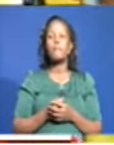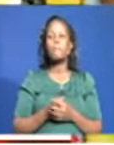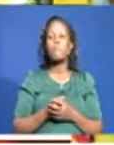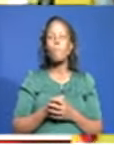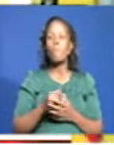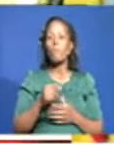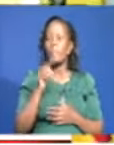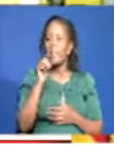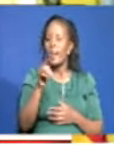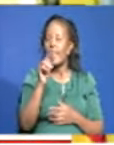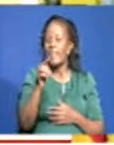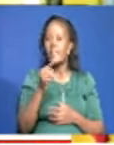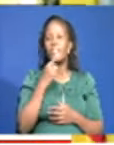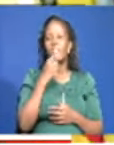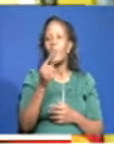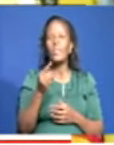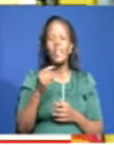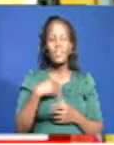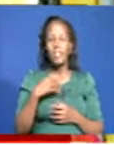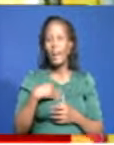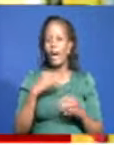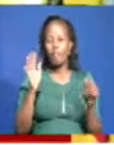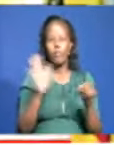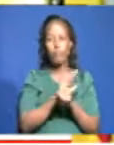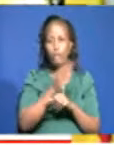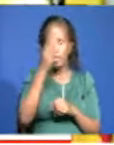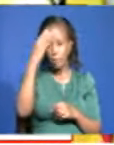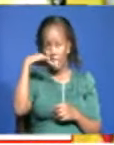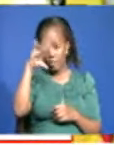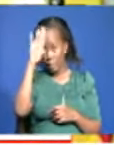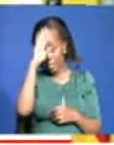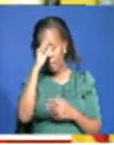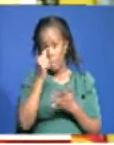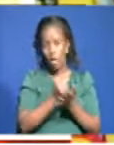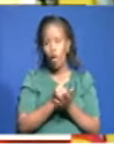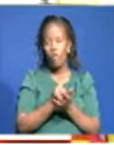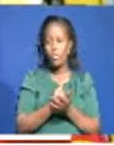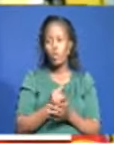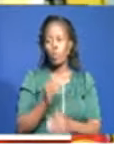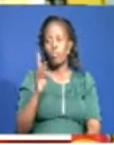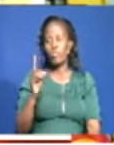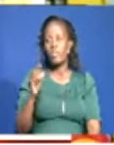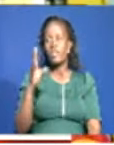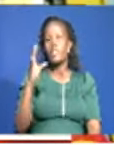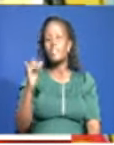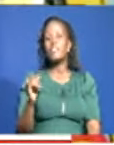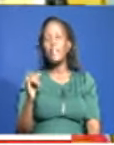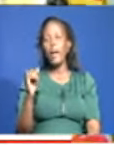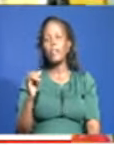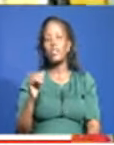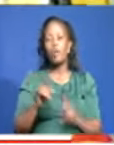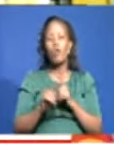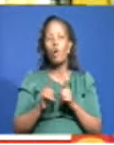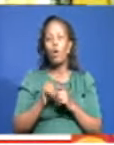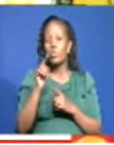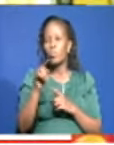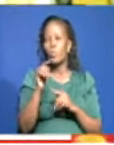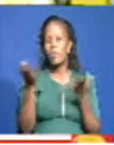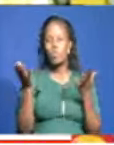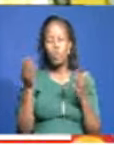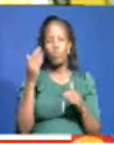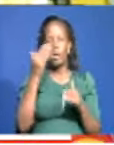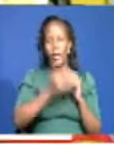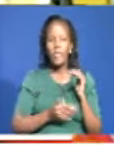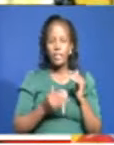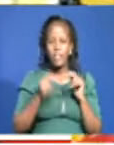been completely frustrated by the officers of the DCIA, and they were lapsing today.